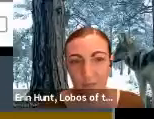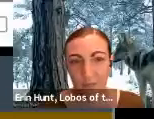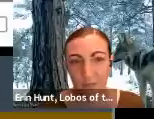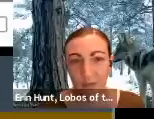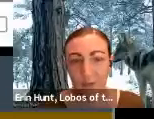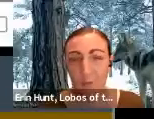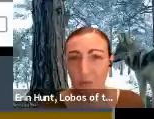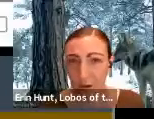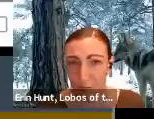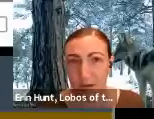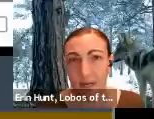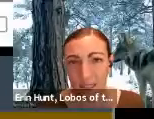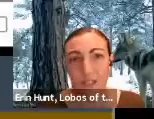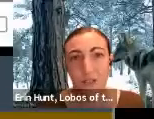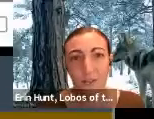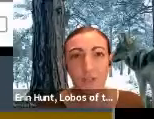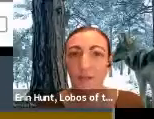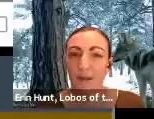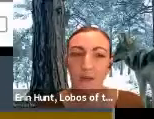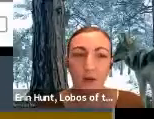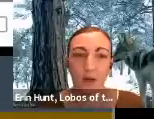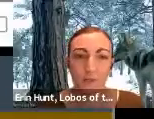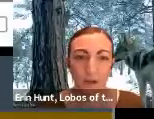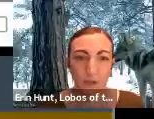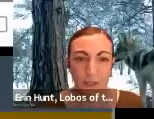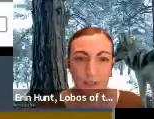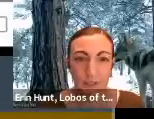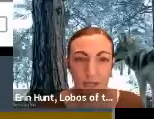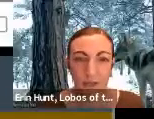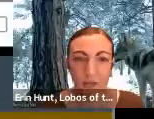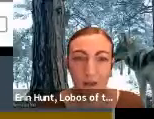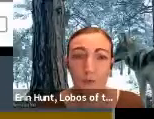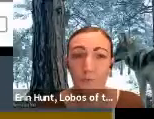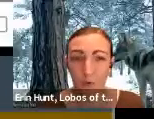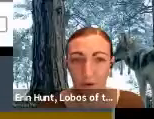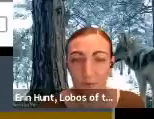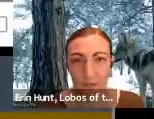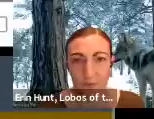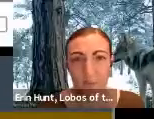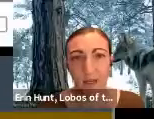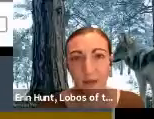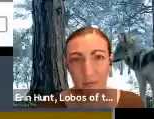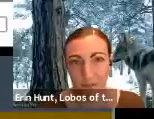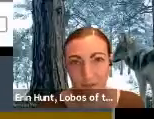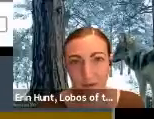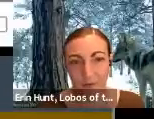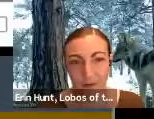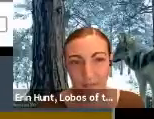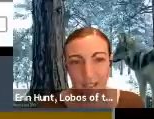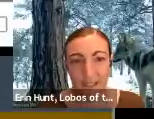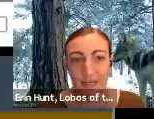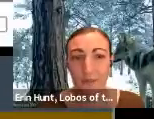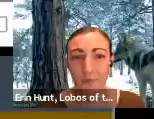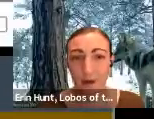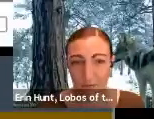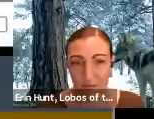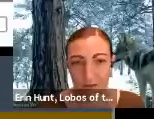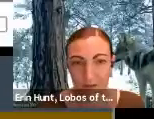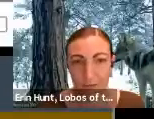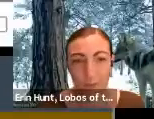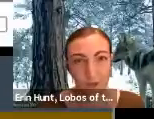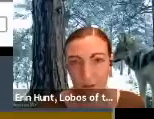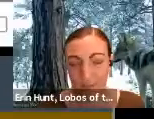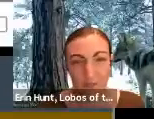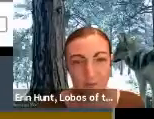own. While there may be additional surviving cross-fosters in the wild, 4 wolves being able to start families in